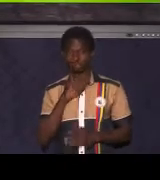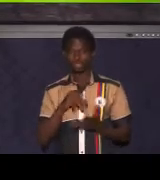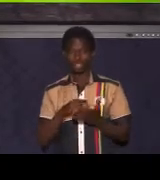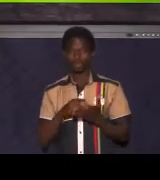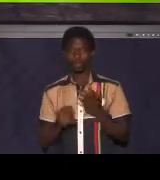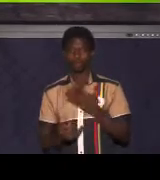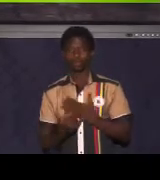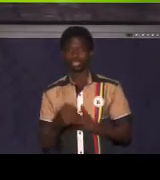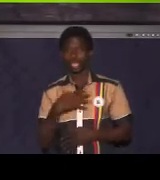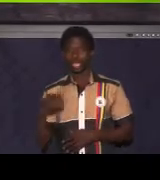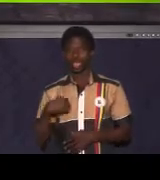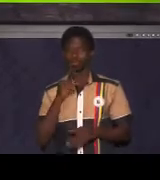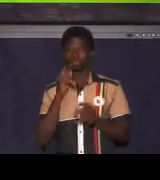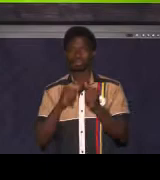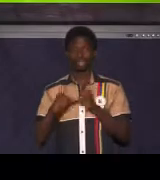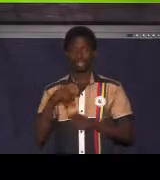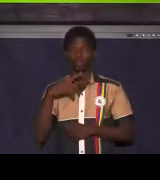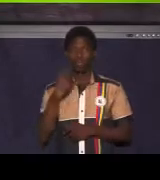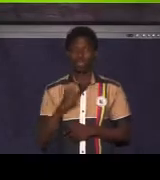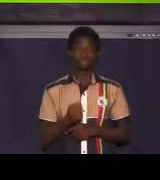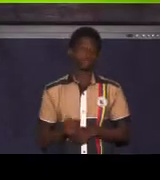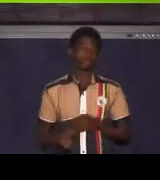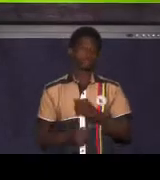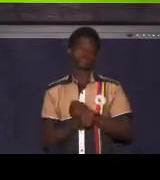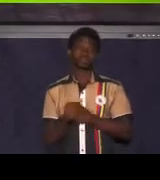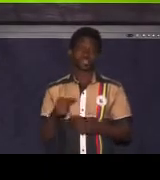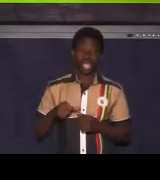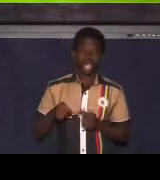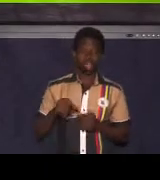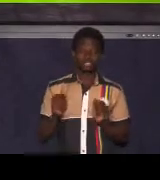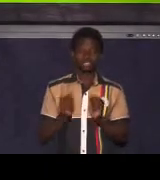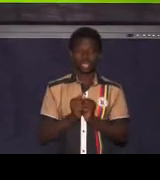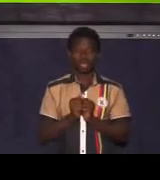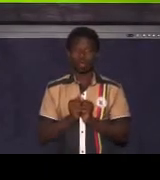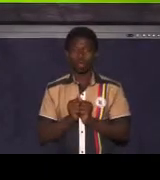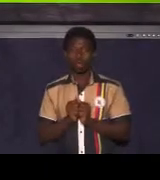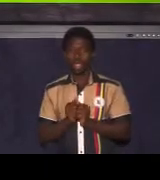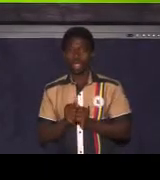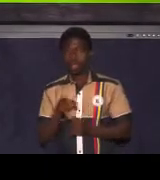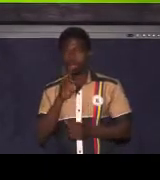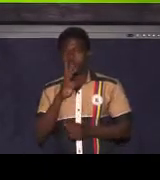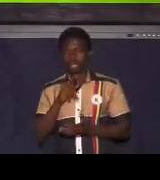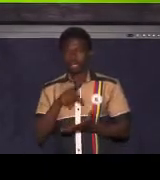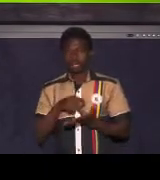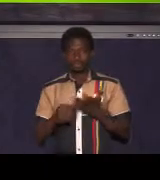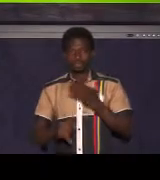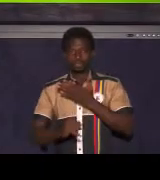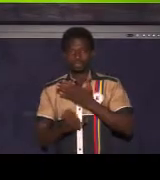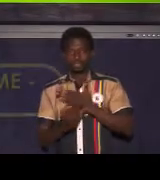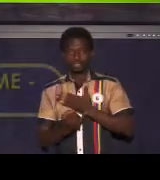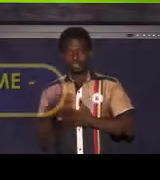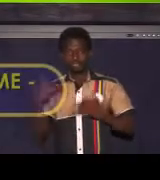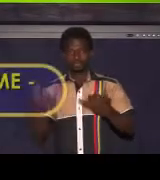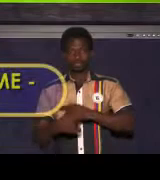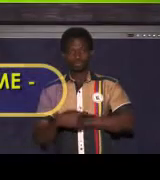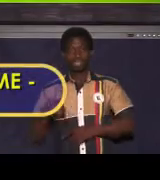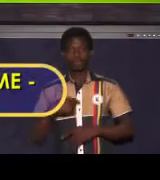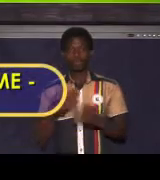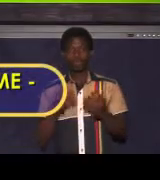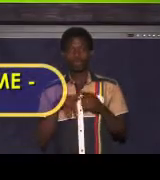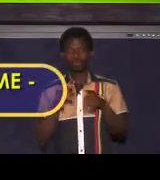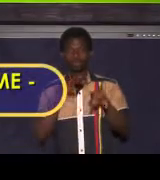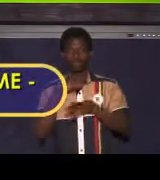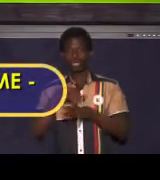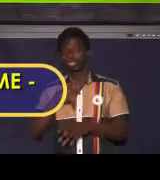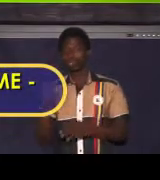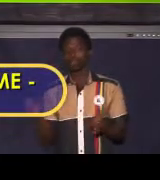projects, and we also talked about dangers associated with the water projects. Today, we